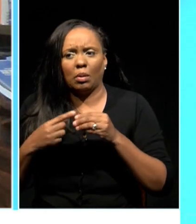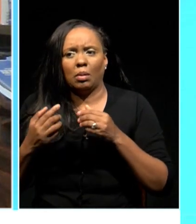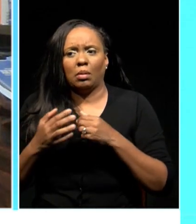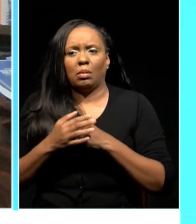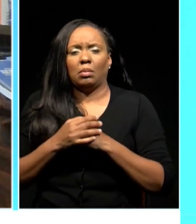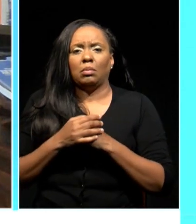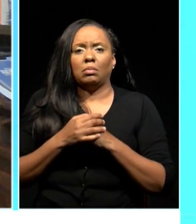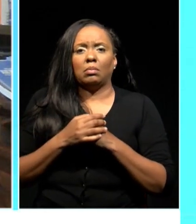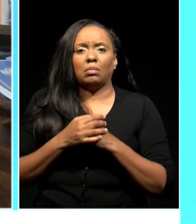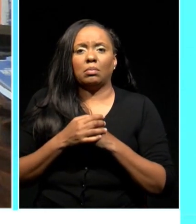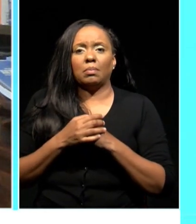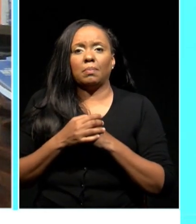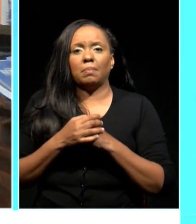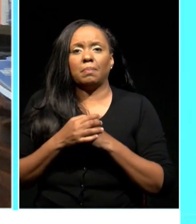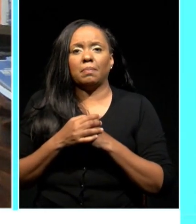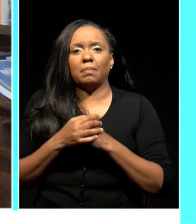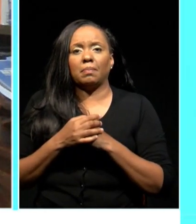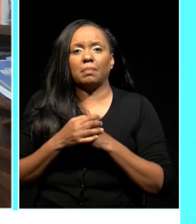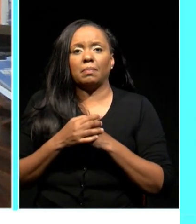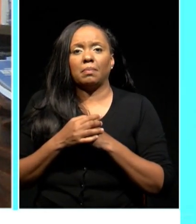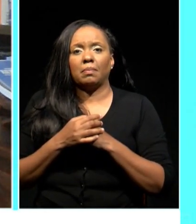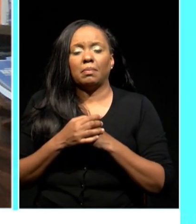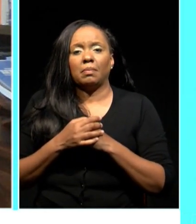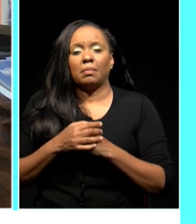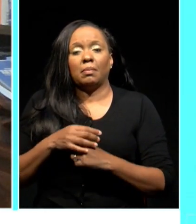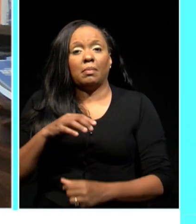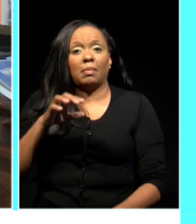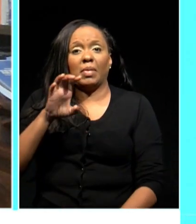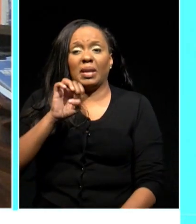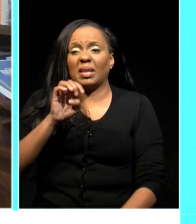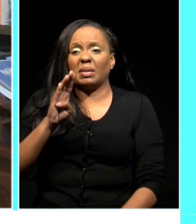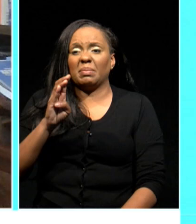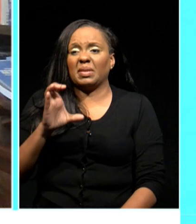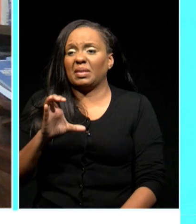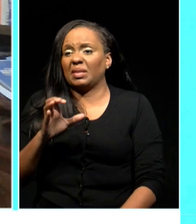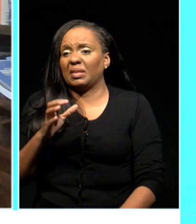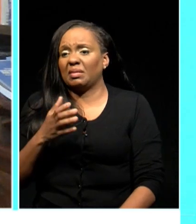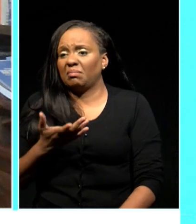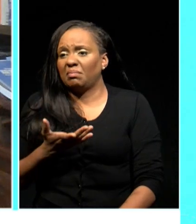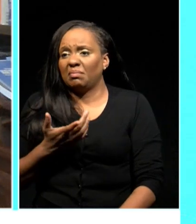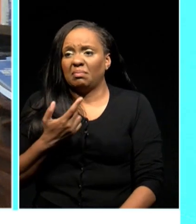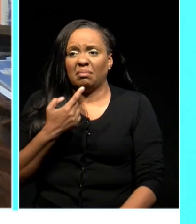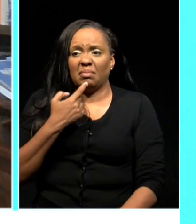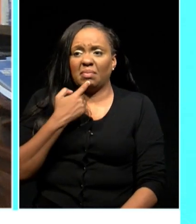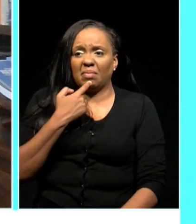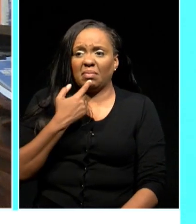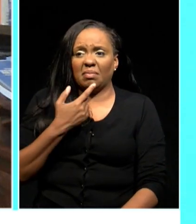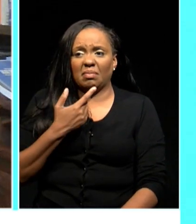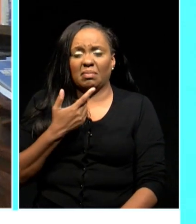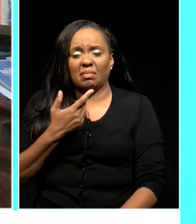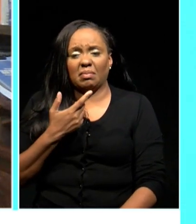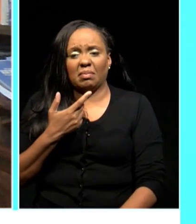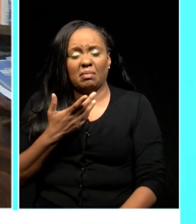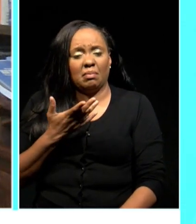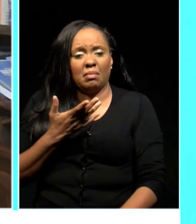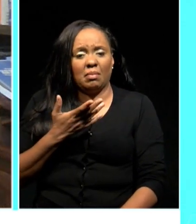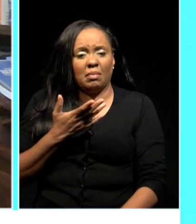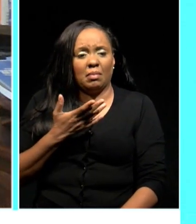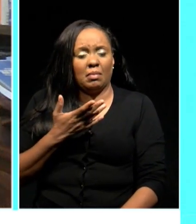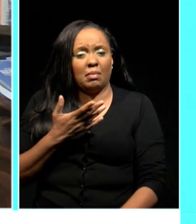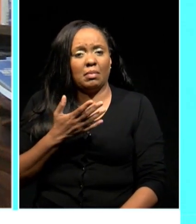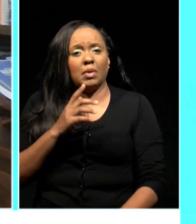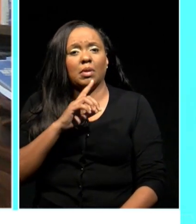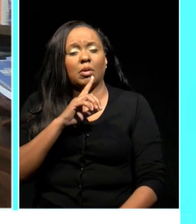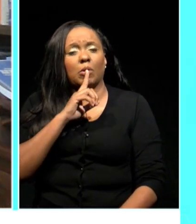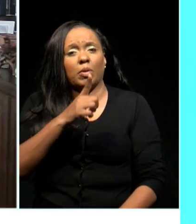ready acceptance of the Elections and Boundaries Commission, that they had to elevate health concerns over democratic